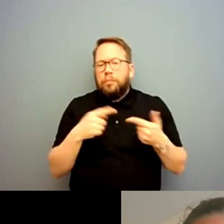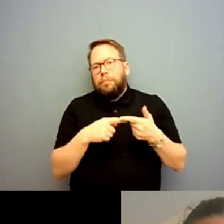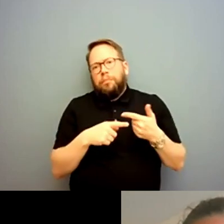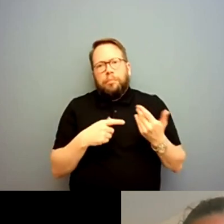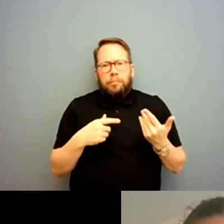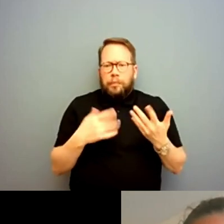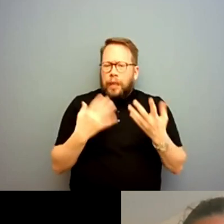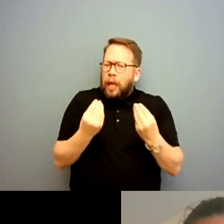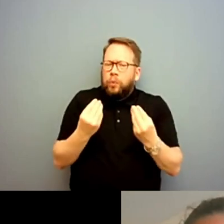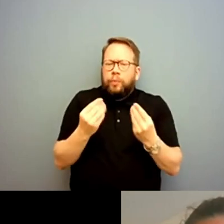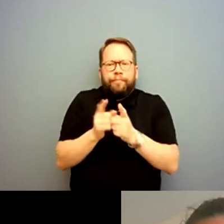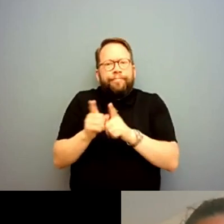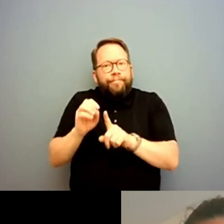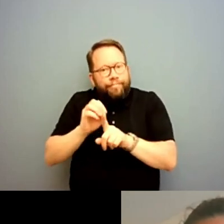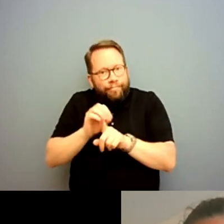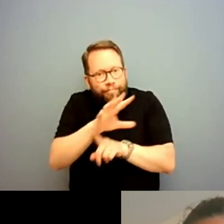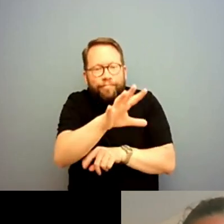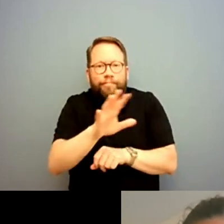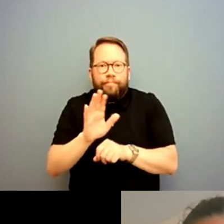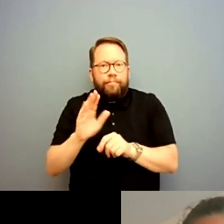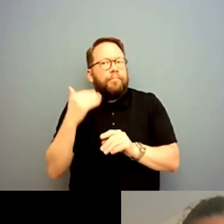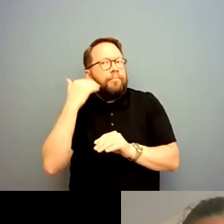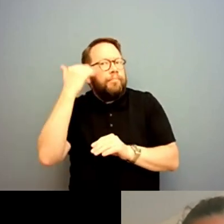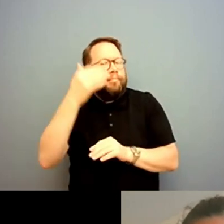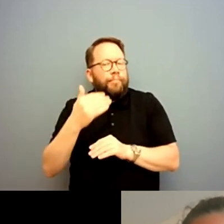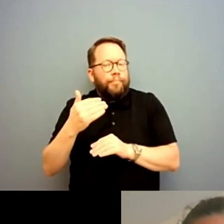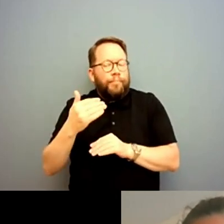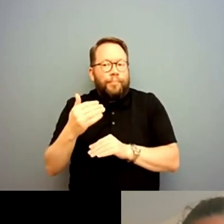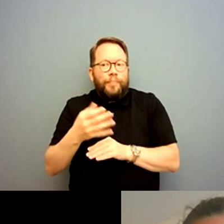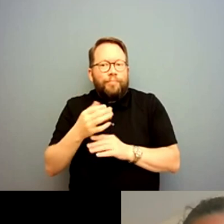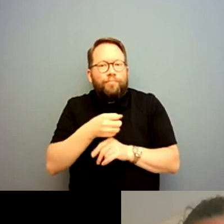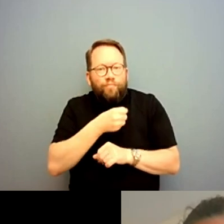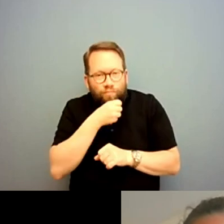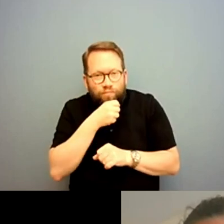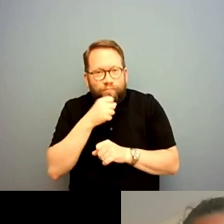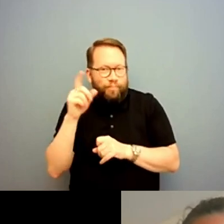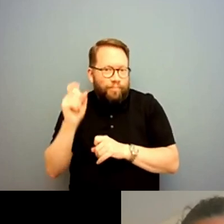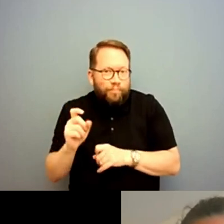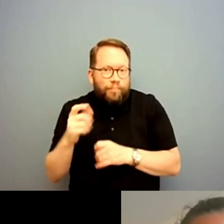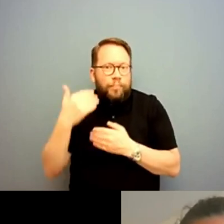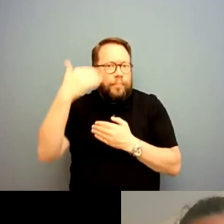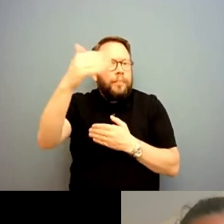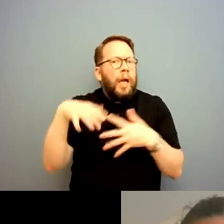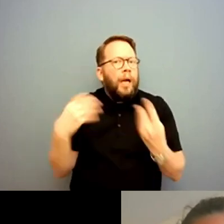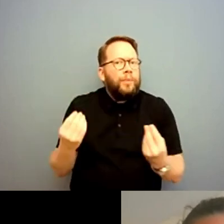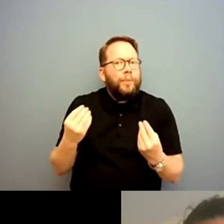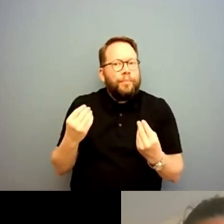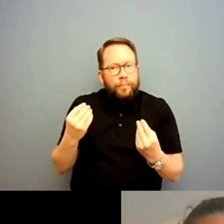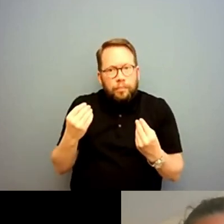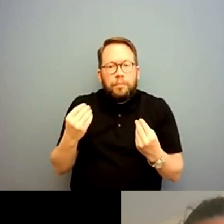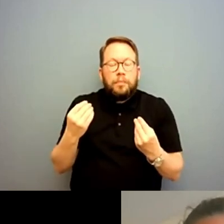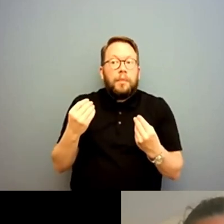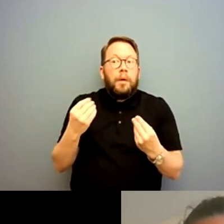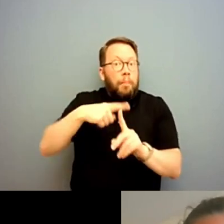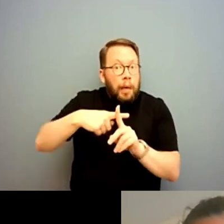particularly older people with dementia, and not for people with disabilities? There's a profound disconnect there.